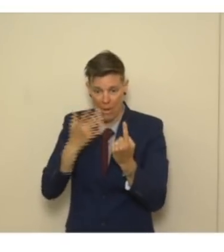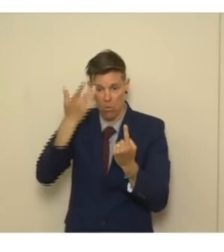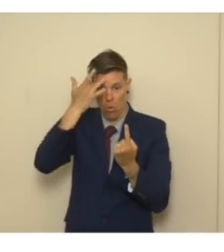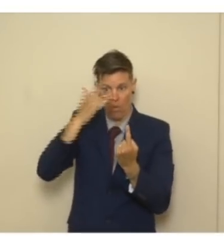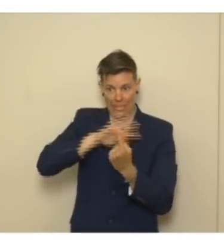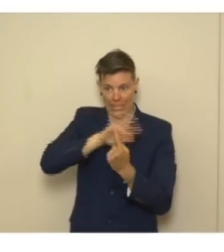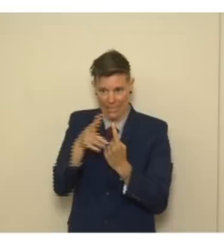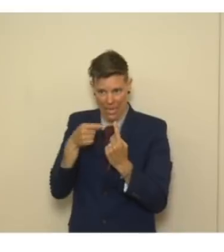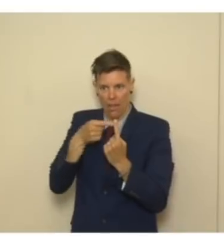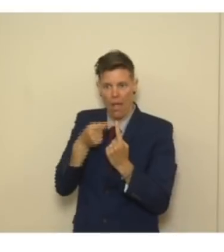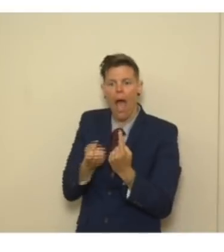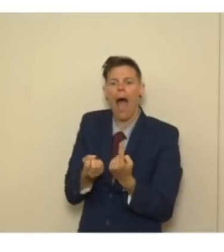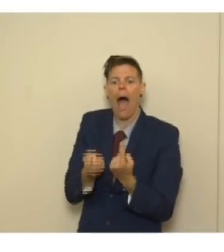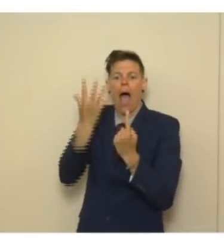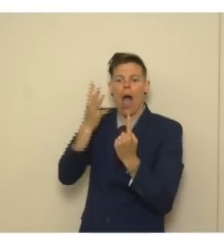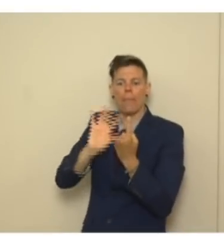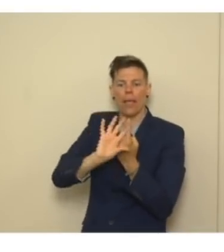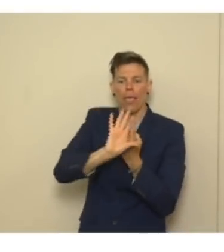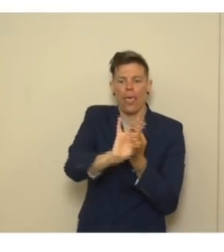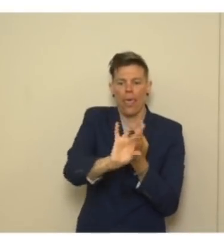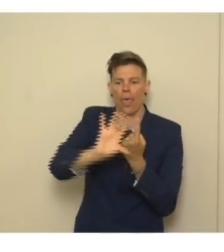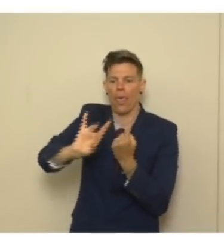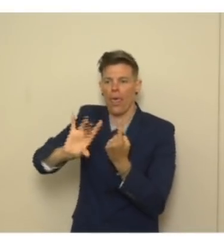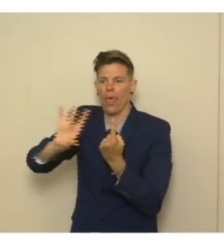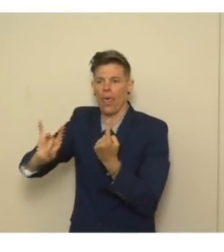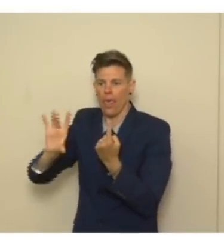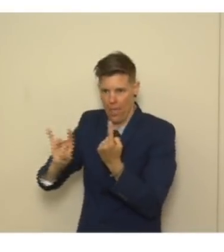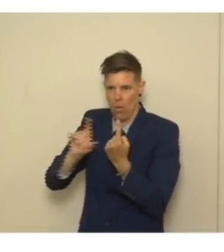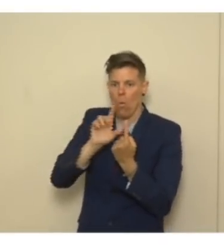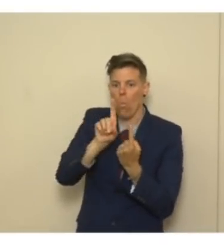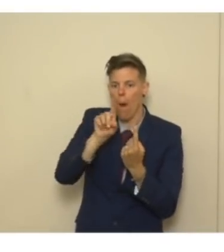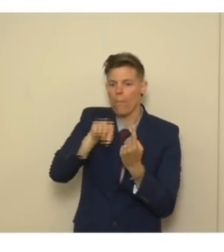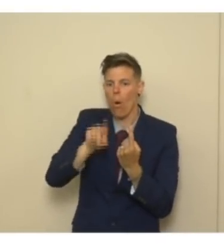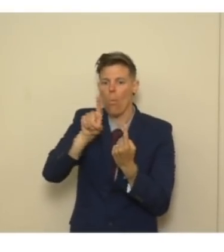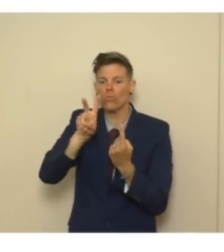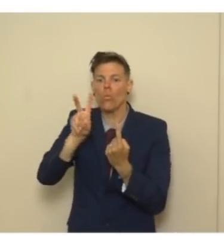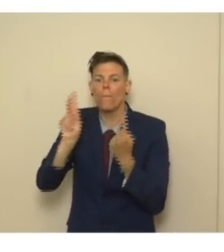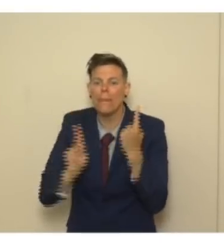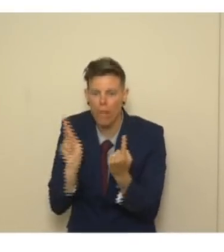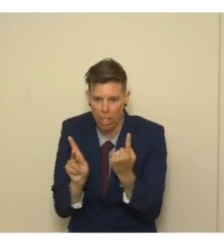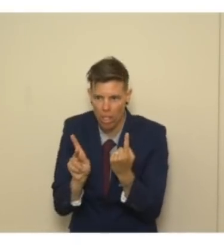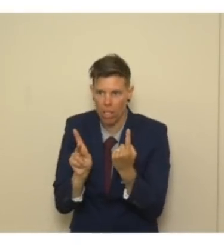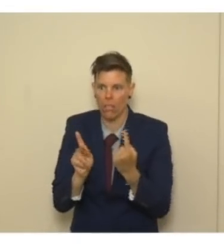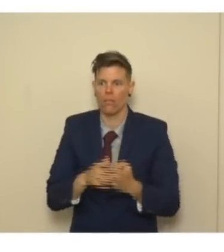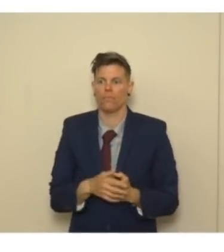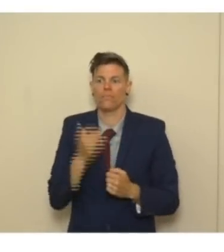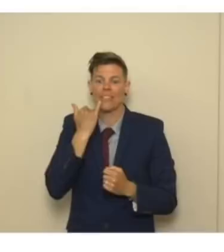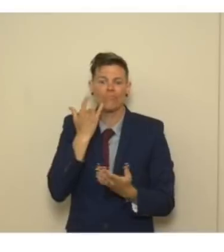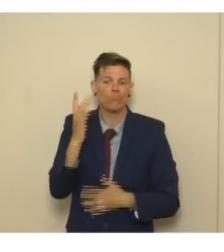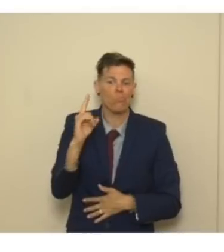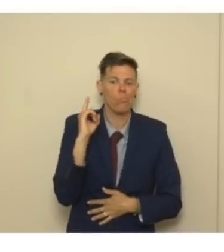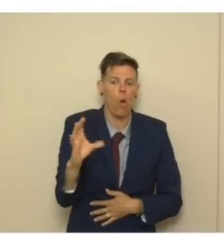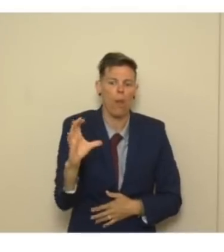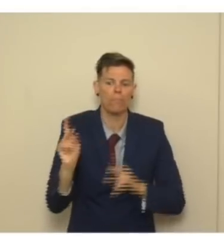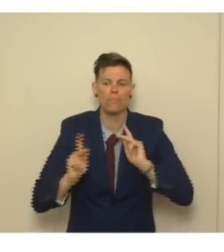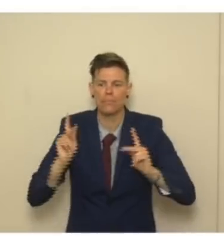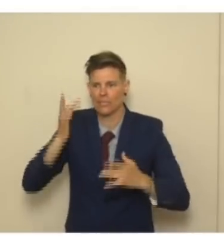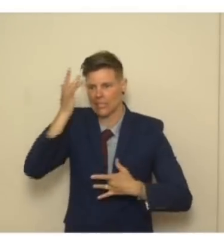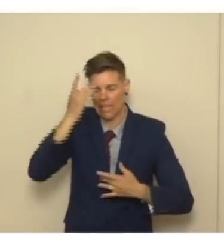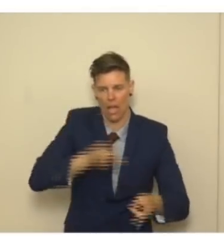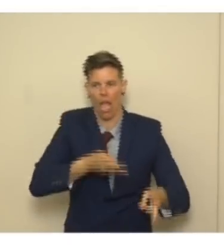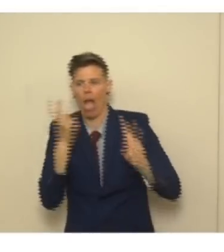people. Or if we had 100 people with COVID, they'd be spreading it to 112. We want that number below 1. Which means the